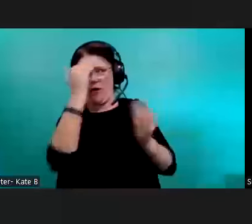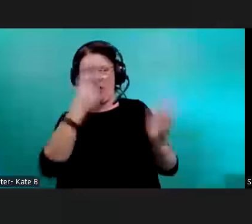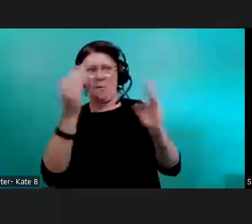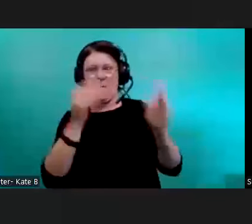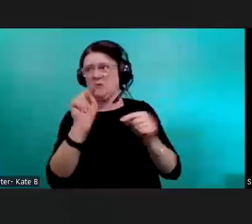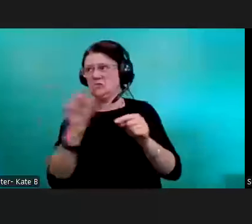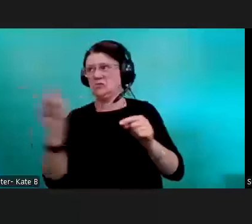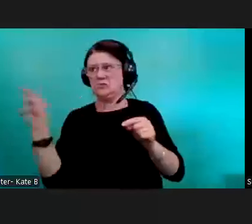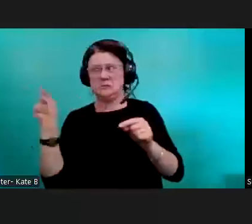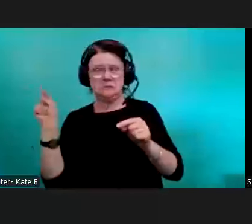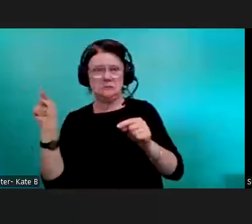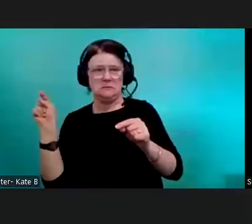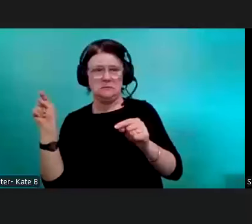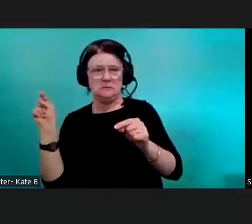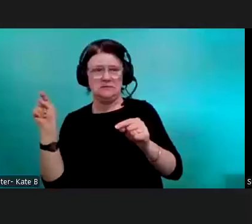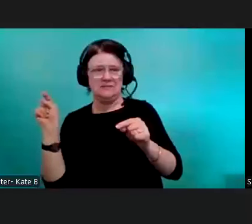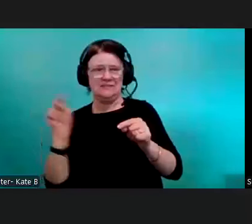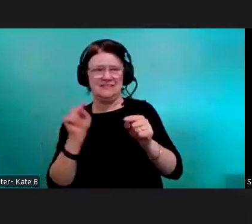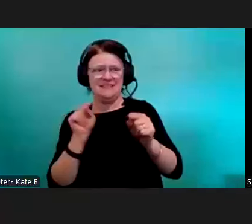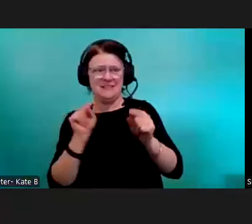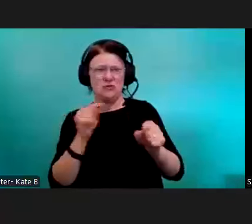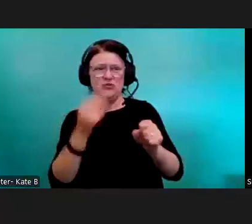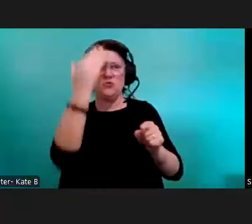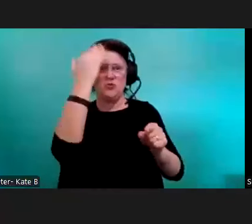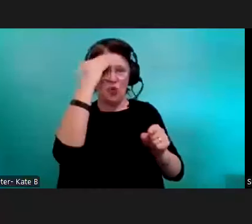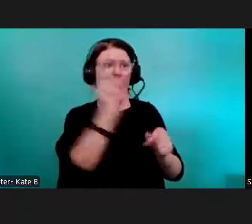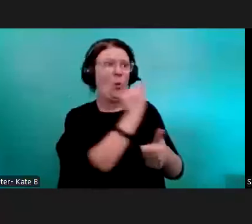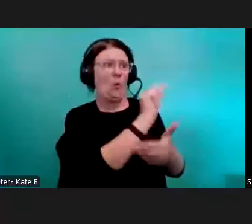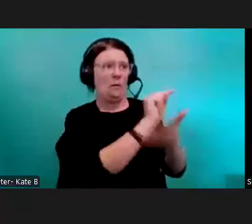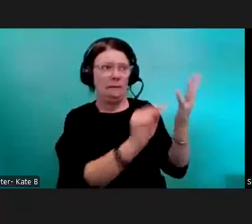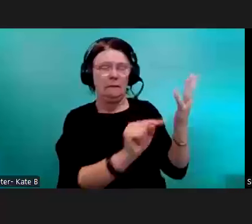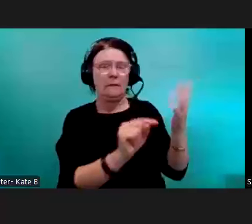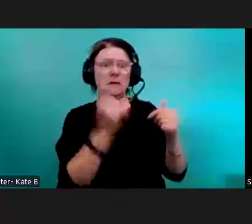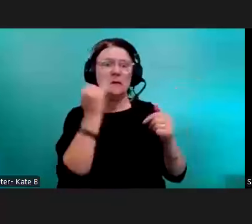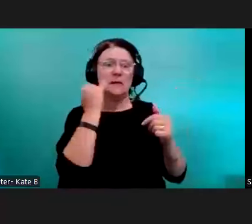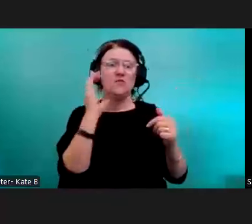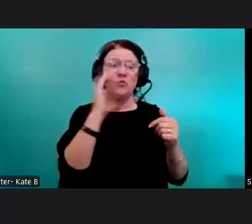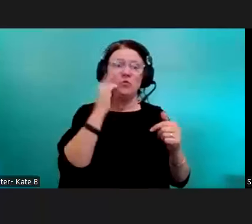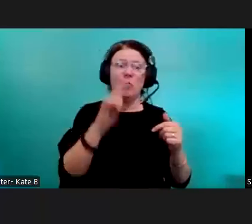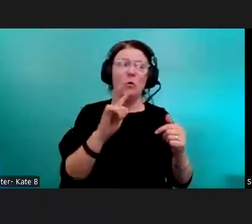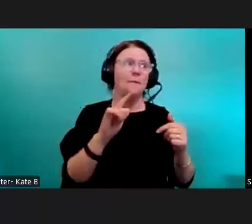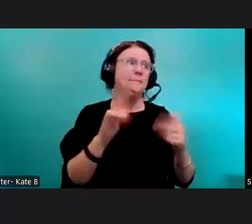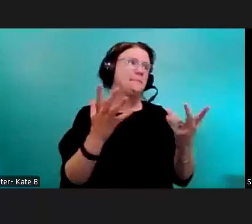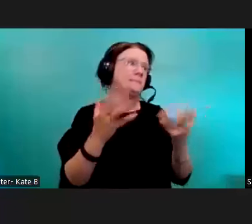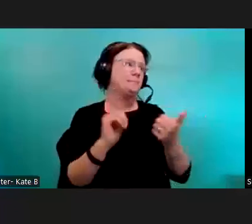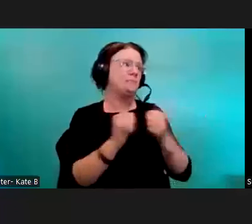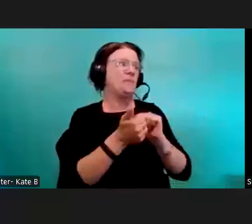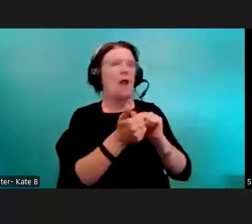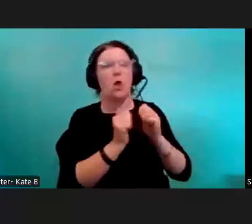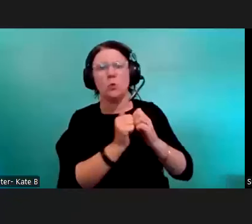your question makes it seem like you are. But if anybody is looking for a way to, how do I get